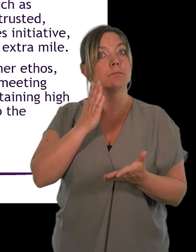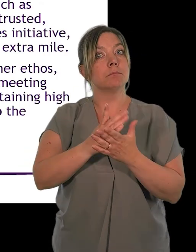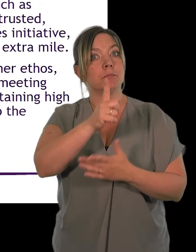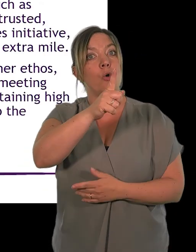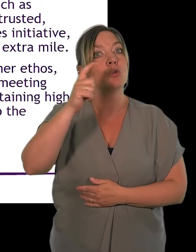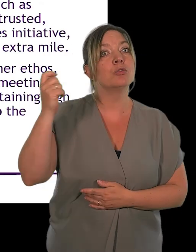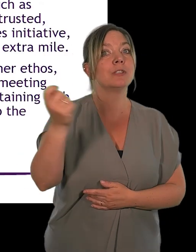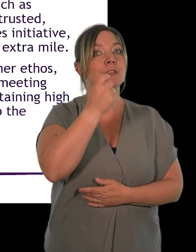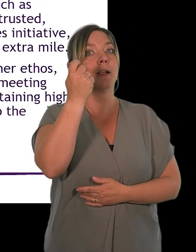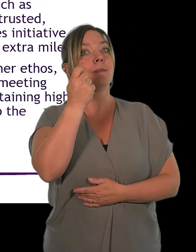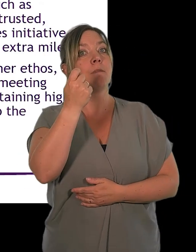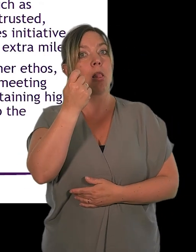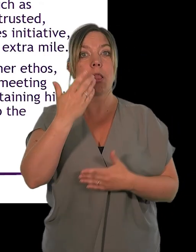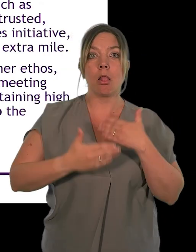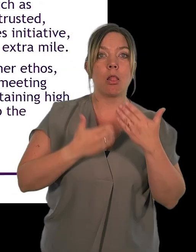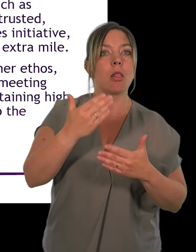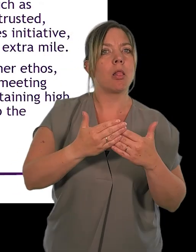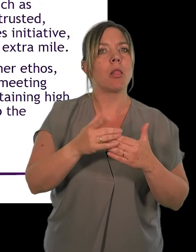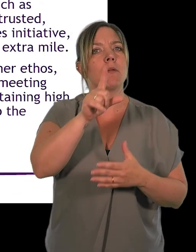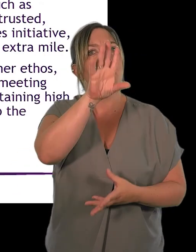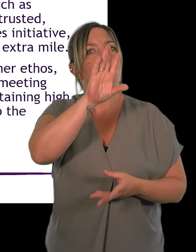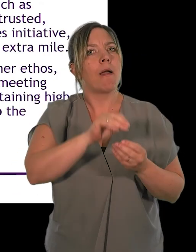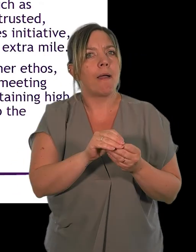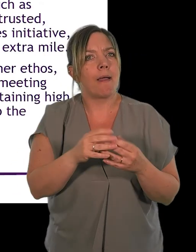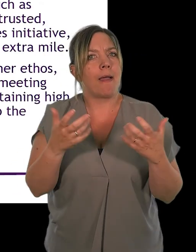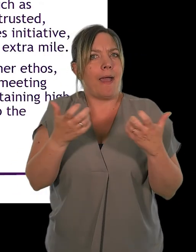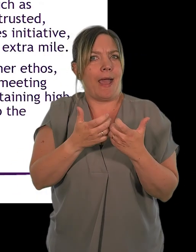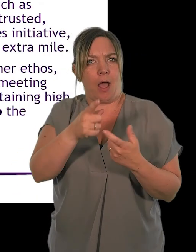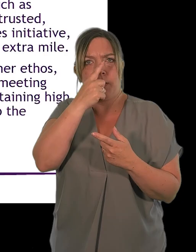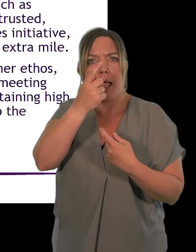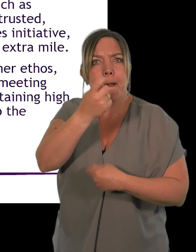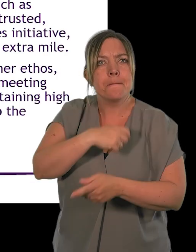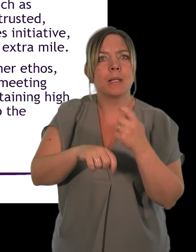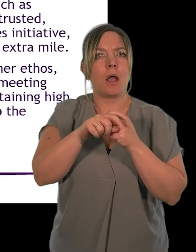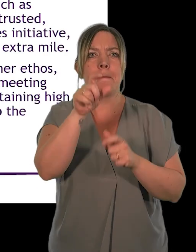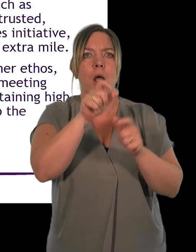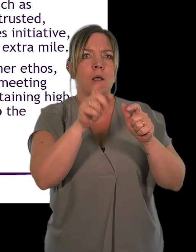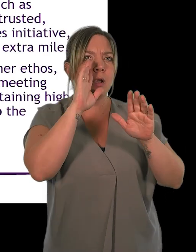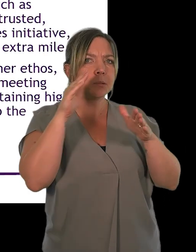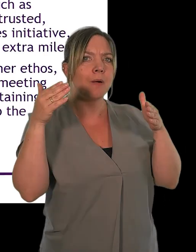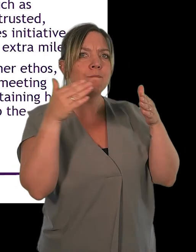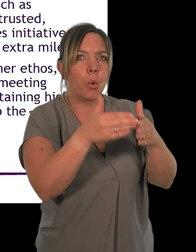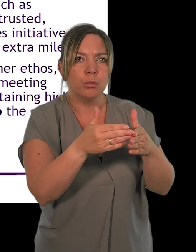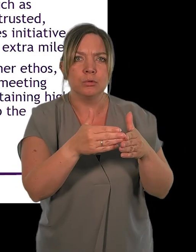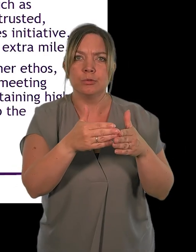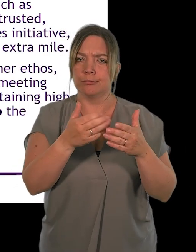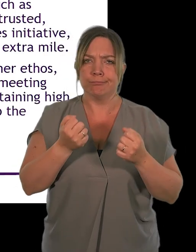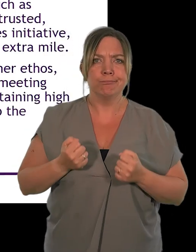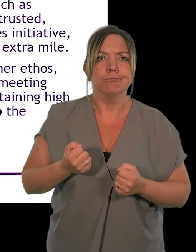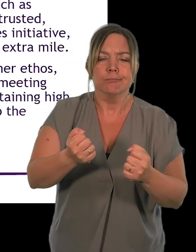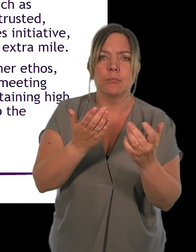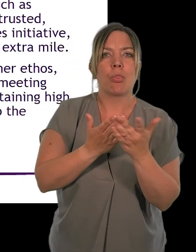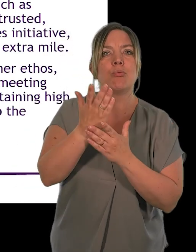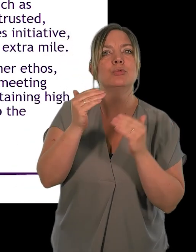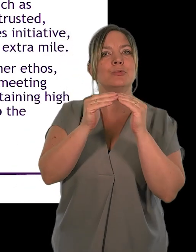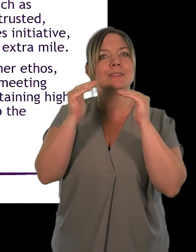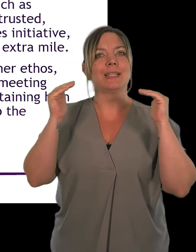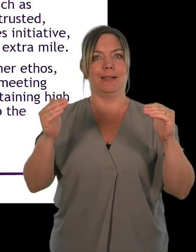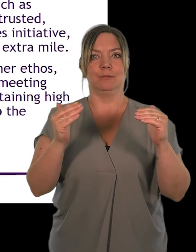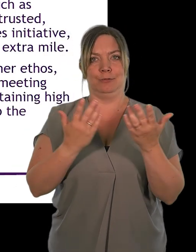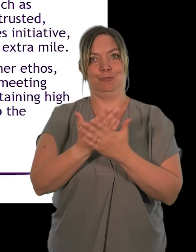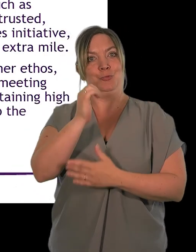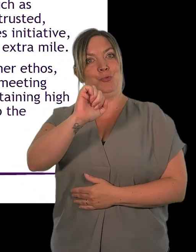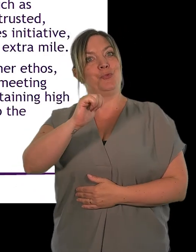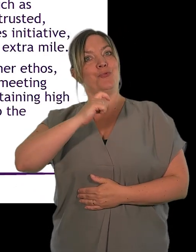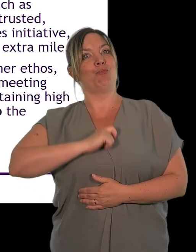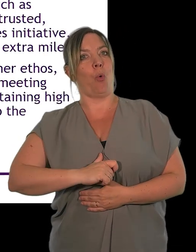X. Summarise the ways you could be customer focused and standards driven in your new role drawing on